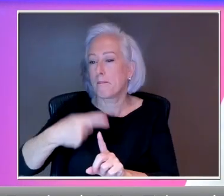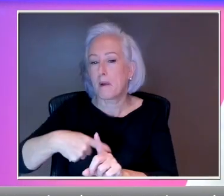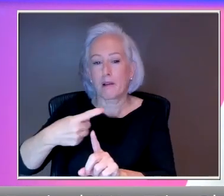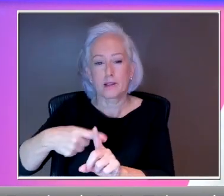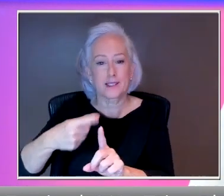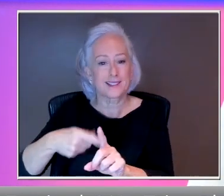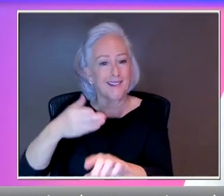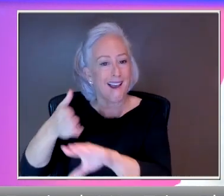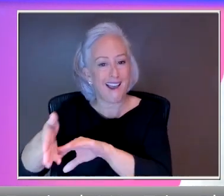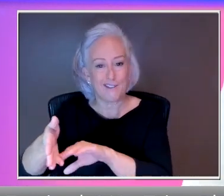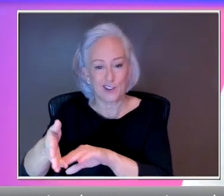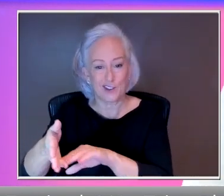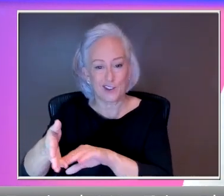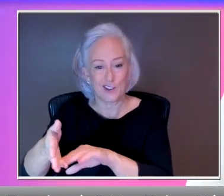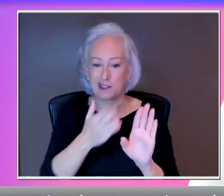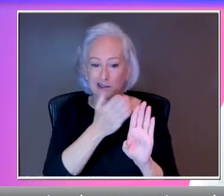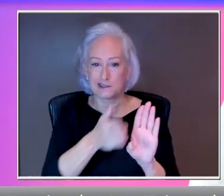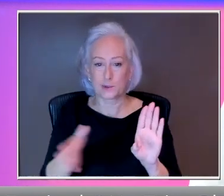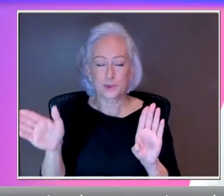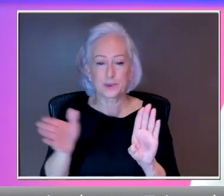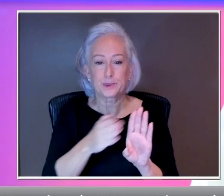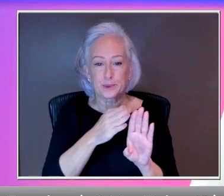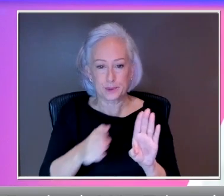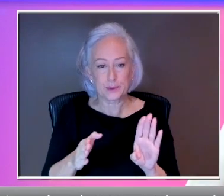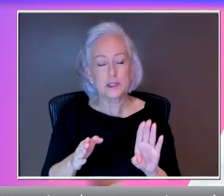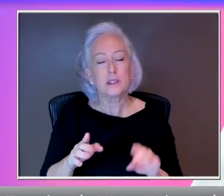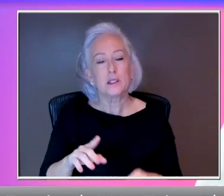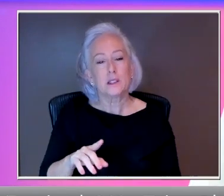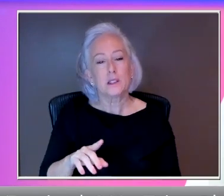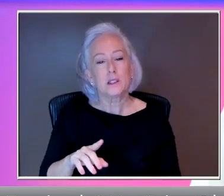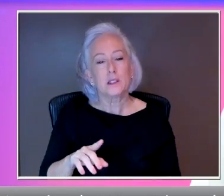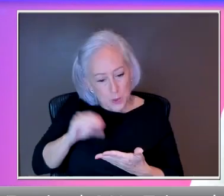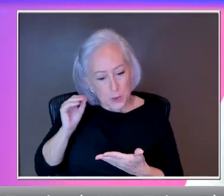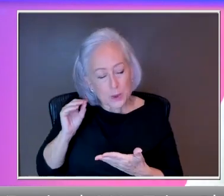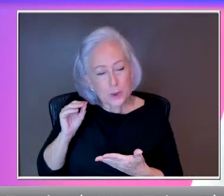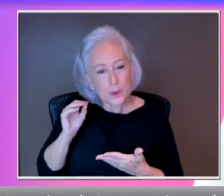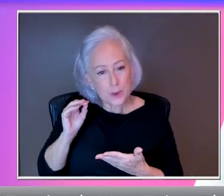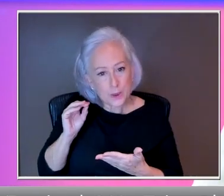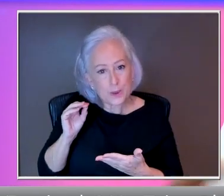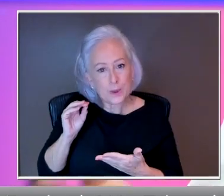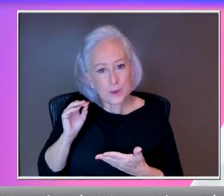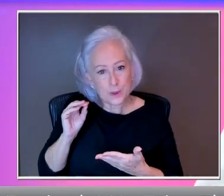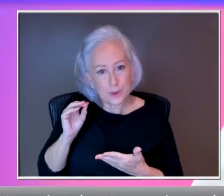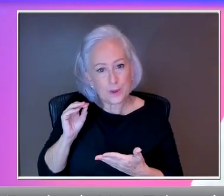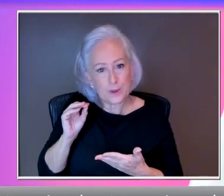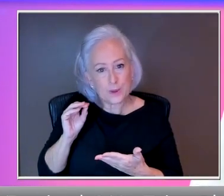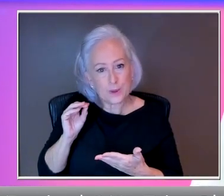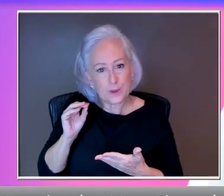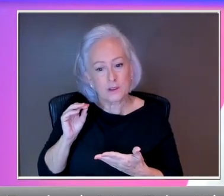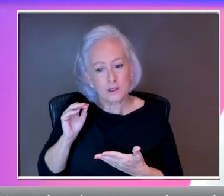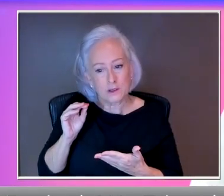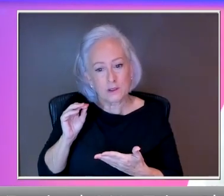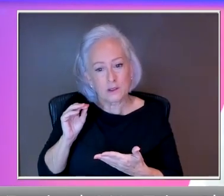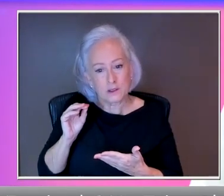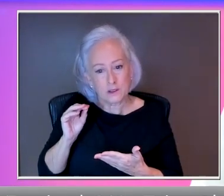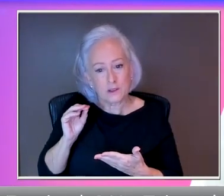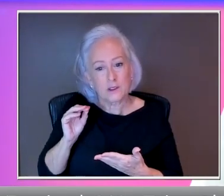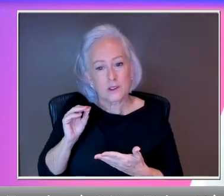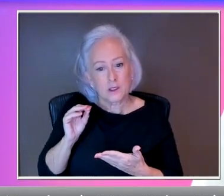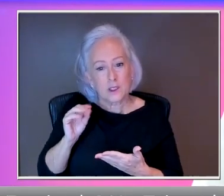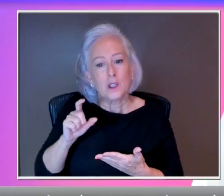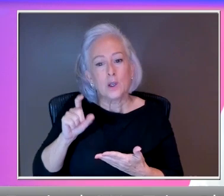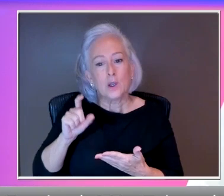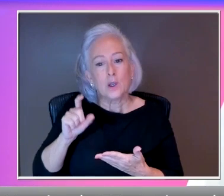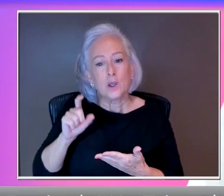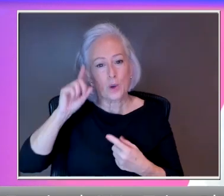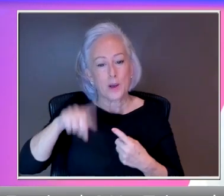And so we've had to learn, as we've learned more, we've had to learn with the whole COVID and the progression of the